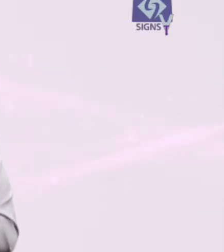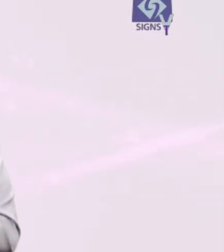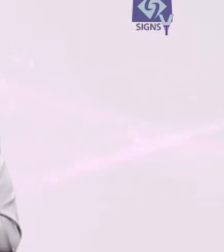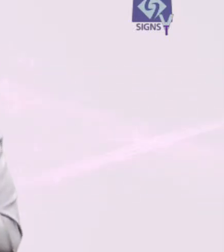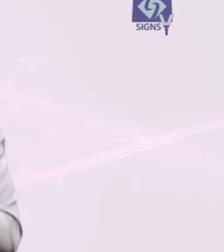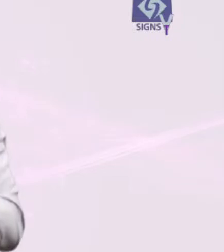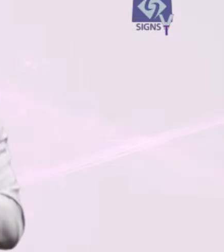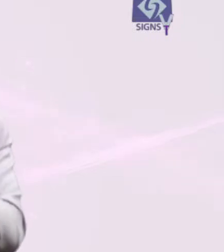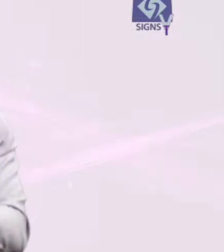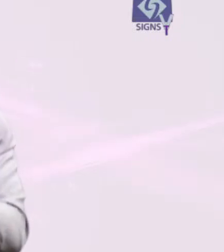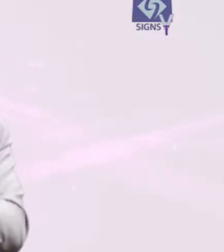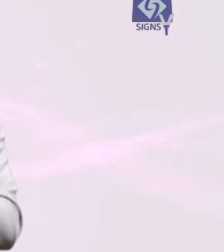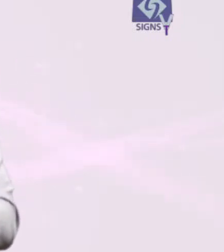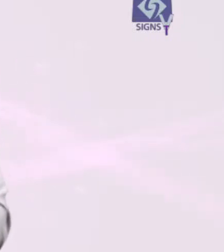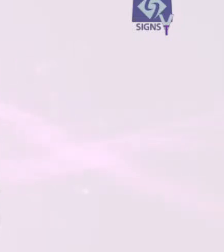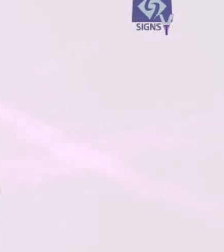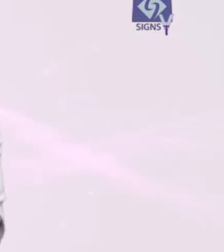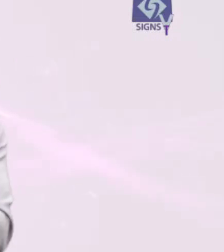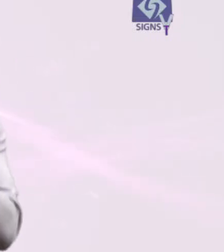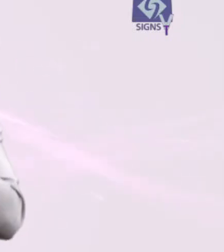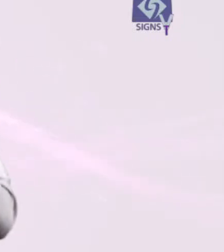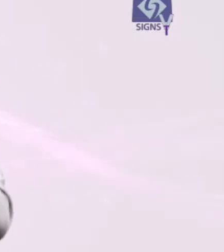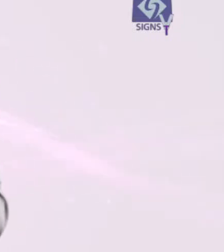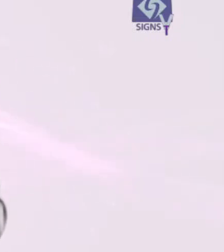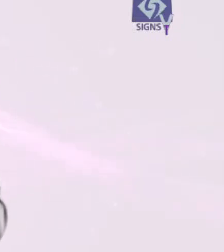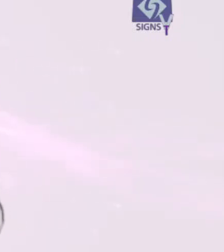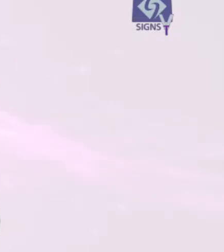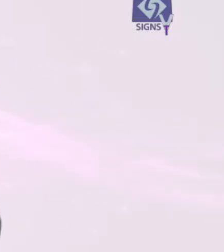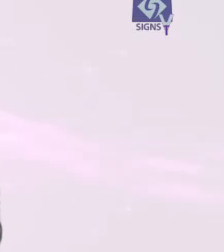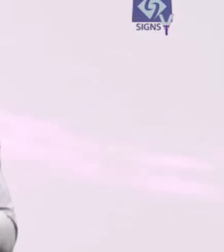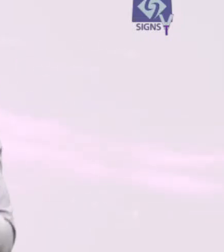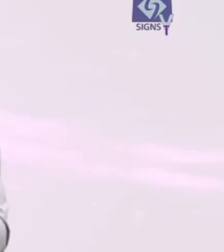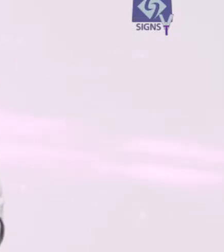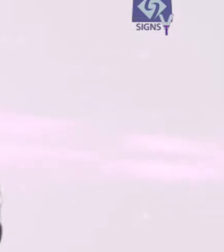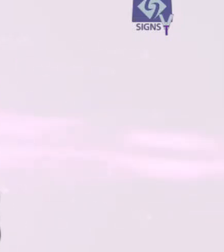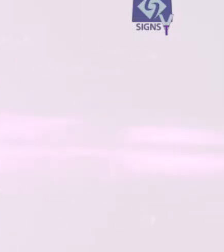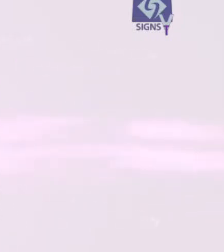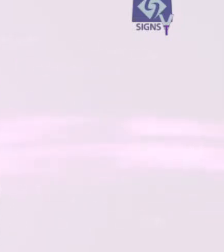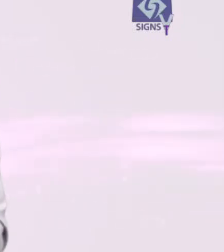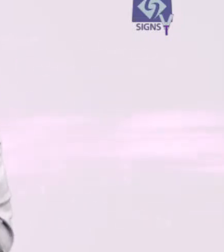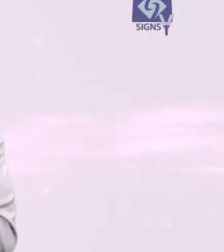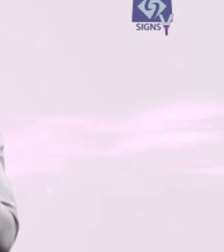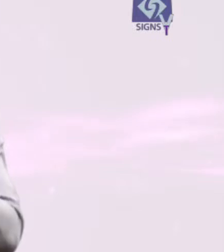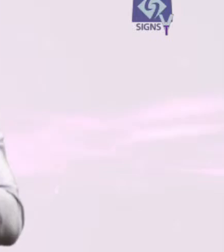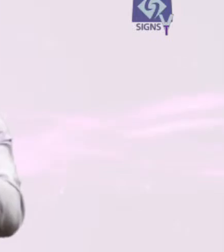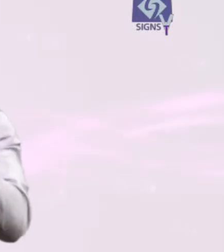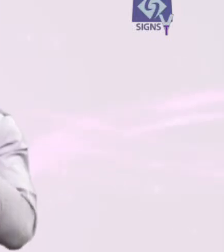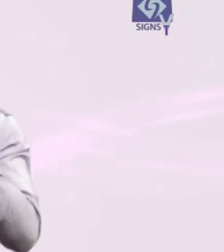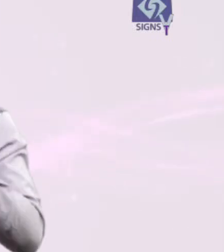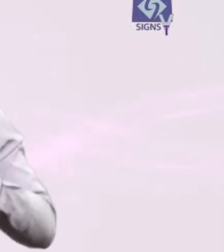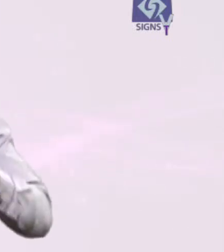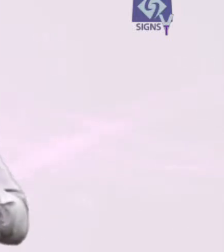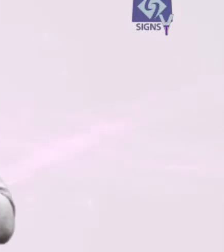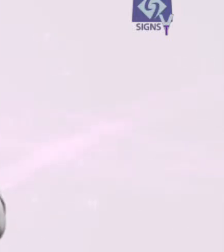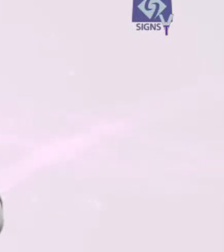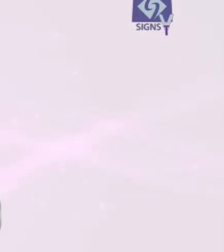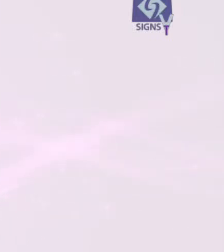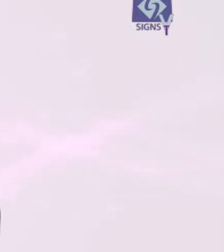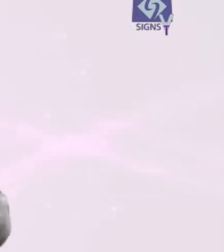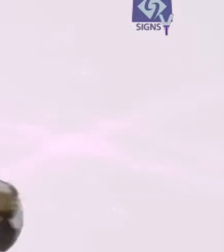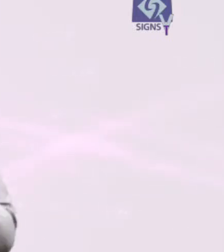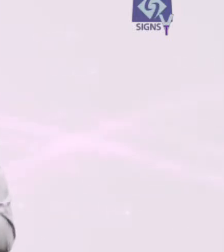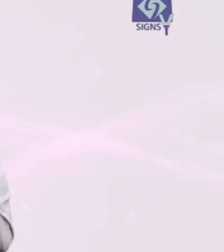or championing for inclusion? Partner with us to ensure inclusivity in every communication or